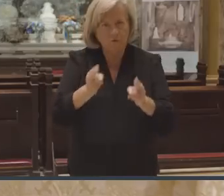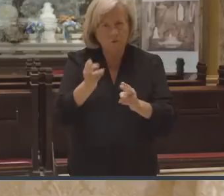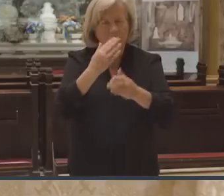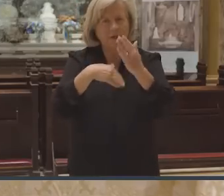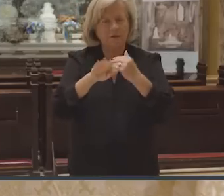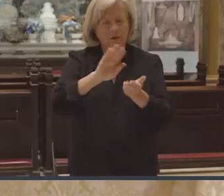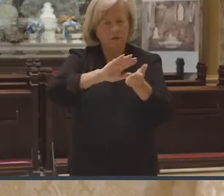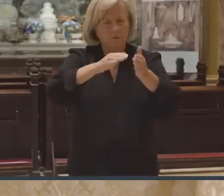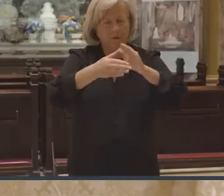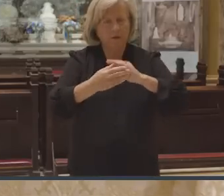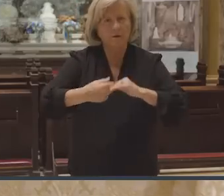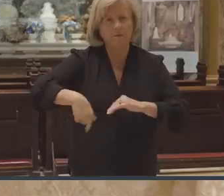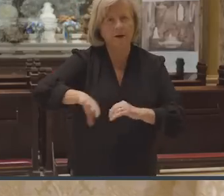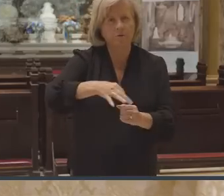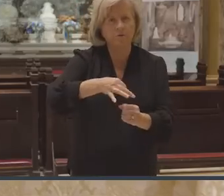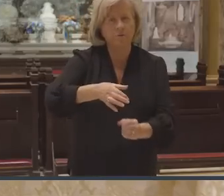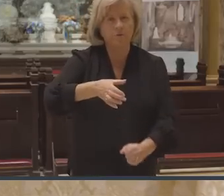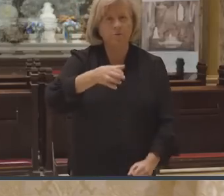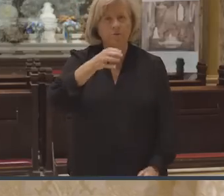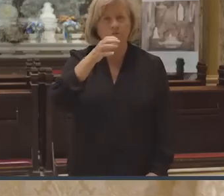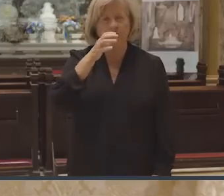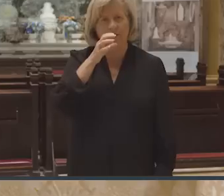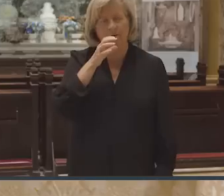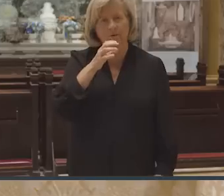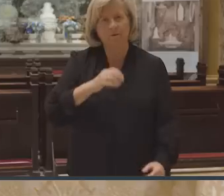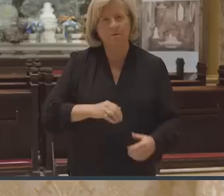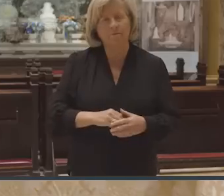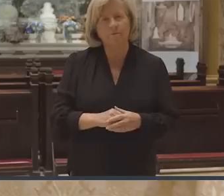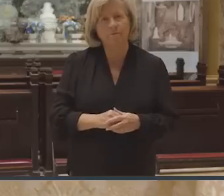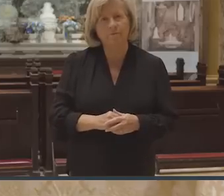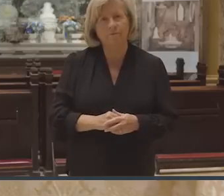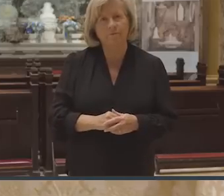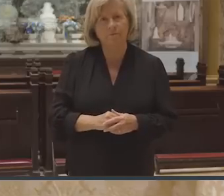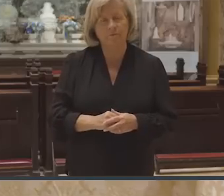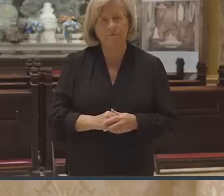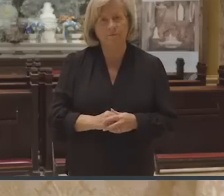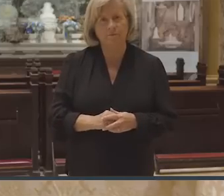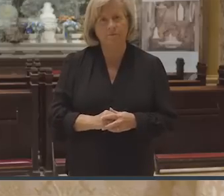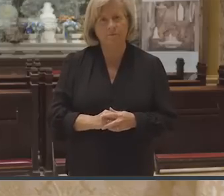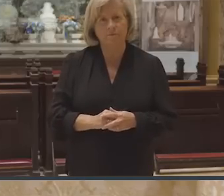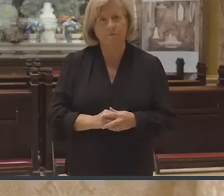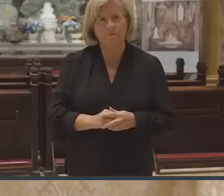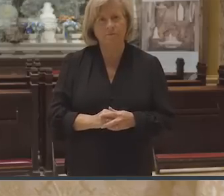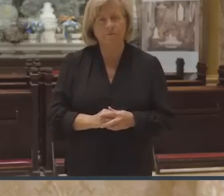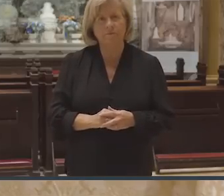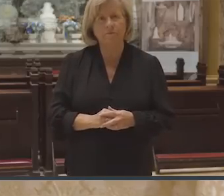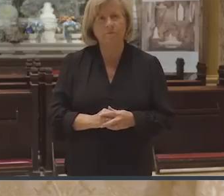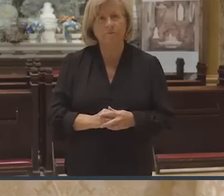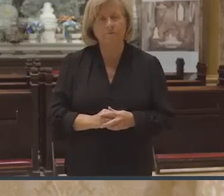will become our spiritual drink. Blessed be God forever. with all our spirit.